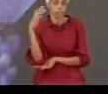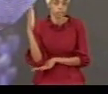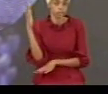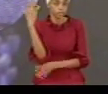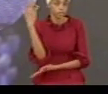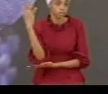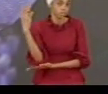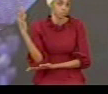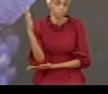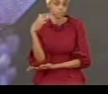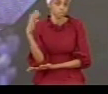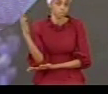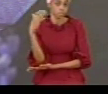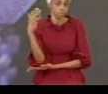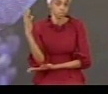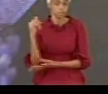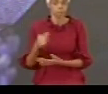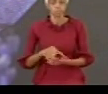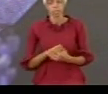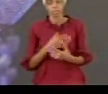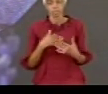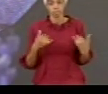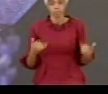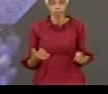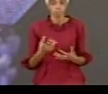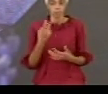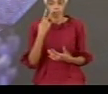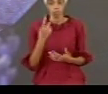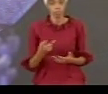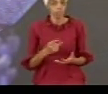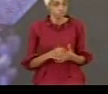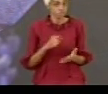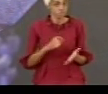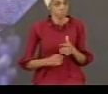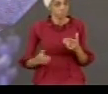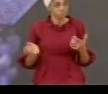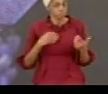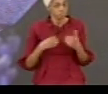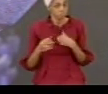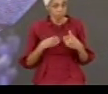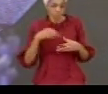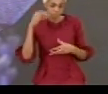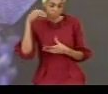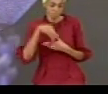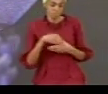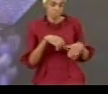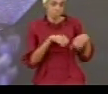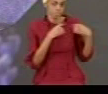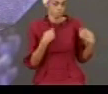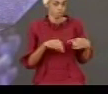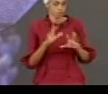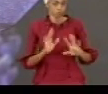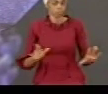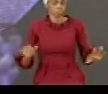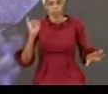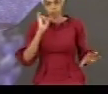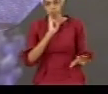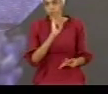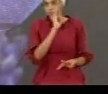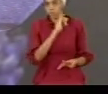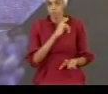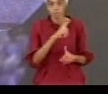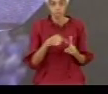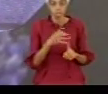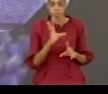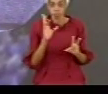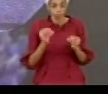venom dwelling in their uncircumcised heart. That was murmuring. When there was no food,